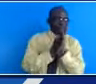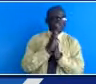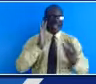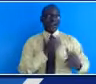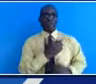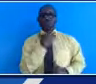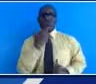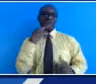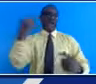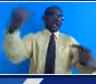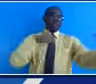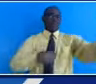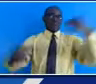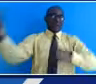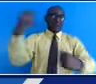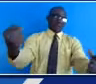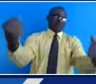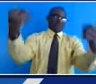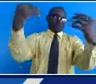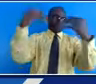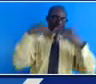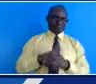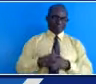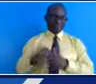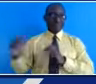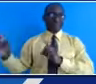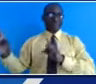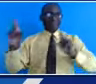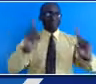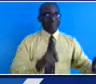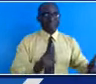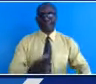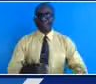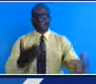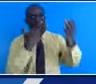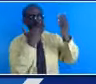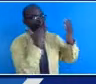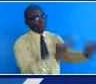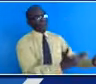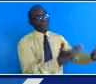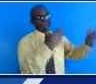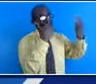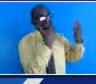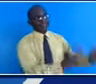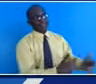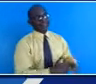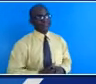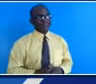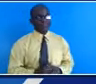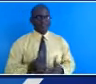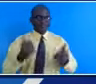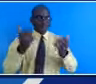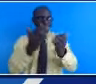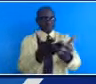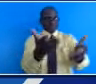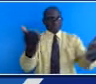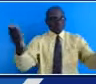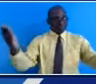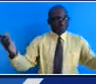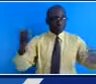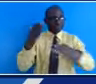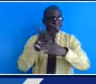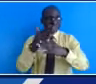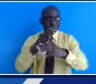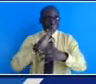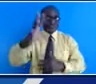So we took a little bit of time there to make sure that everybody had a chance to share some of their experiences. We'll be happy to go to any questions that we have in the